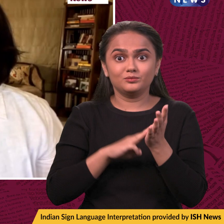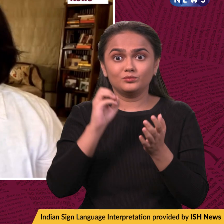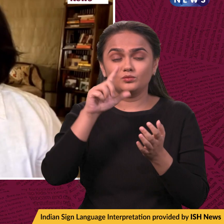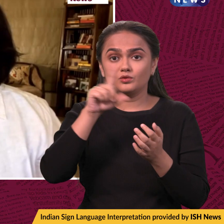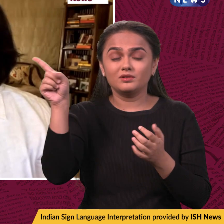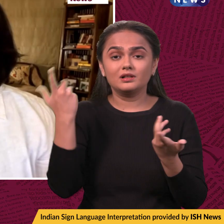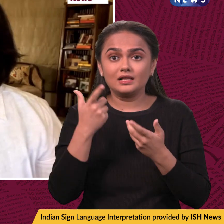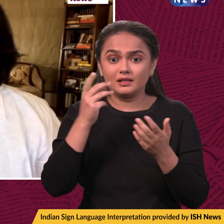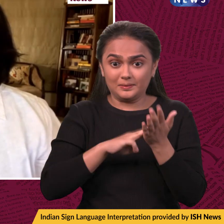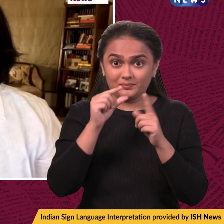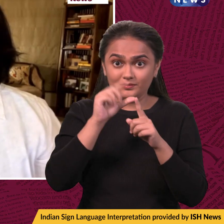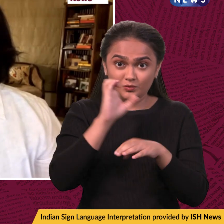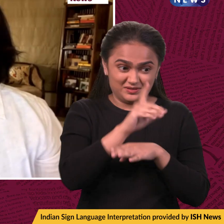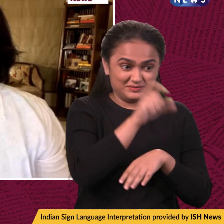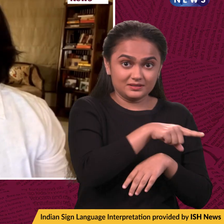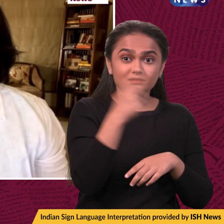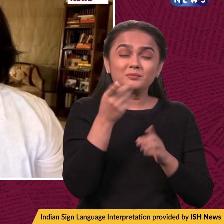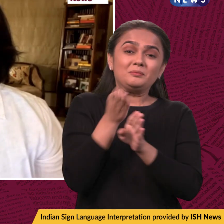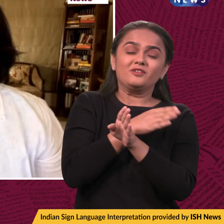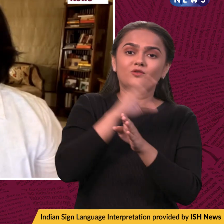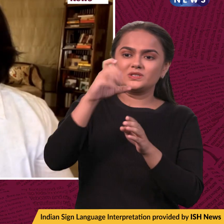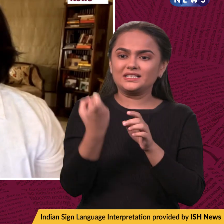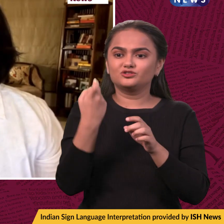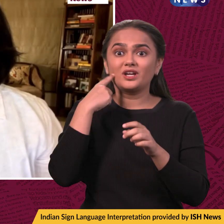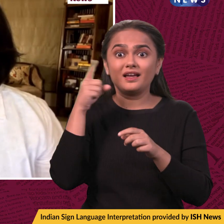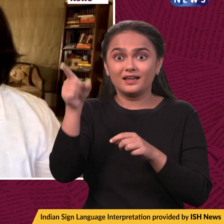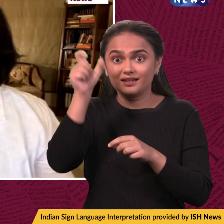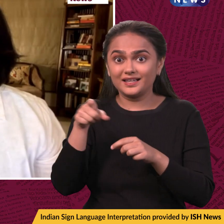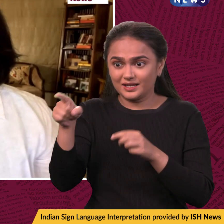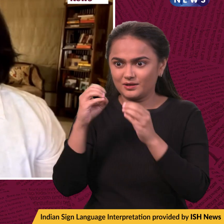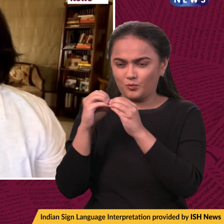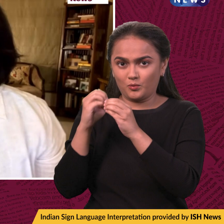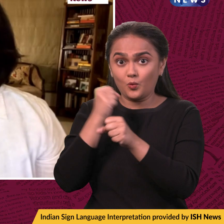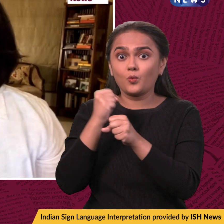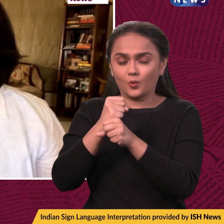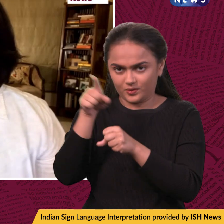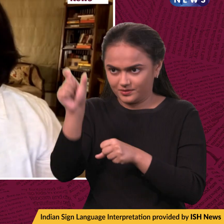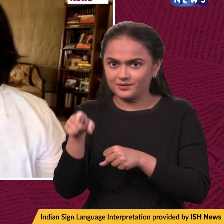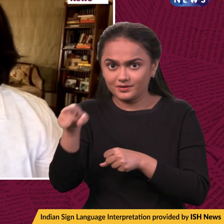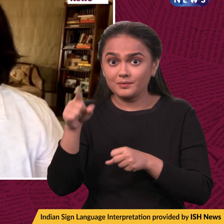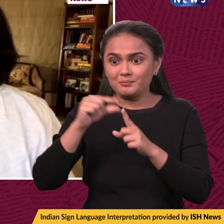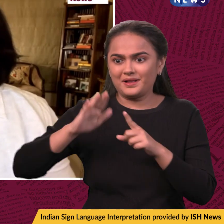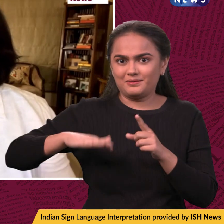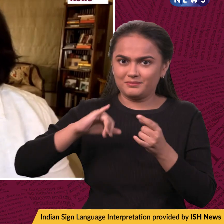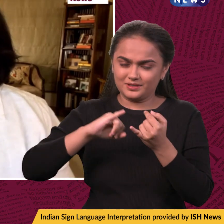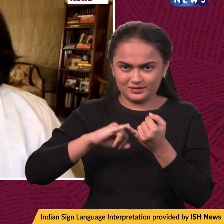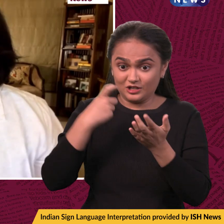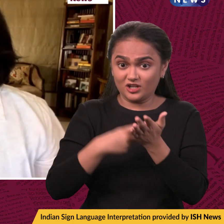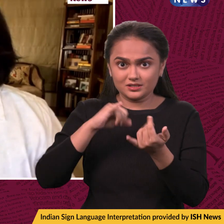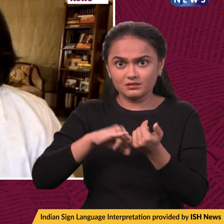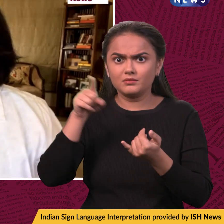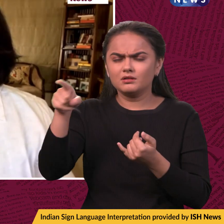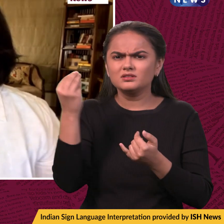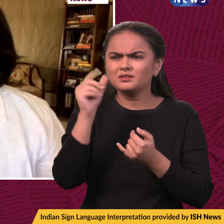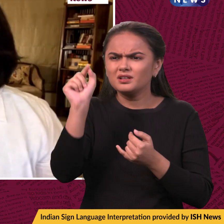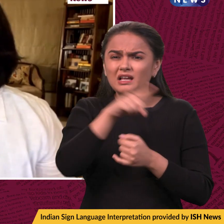has filed a privilege motion against former Chief Justice of India Ranjan Gogoi, who's also a member of Parliament Rajya Sabha, after his remarks